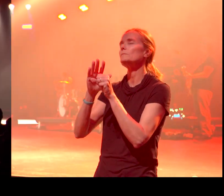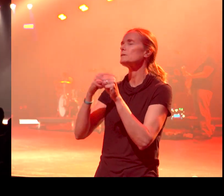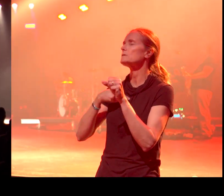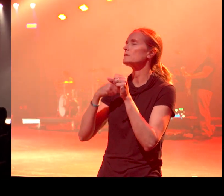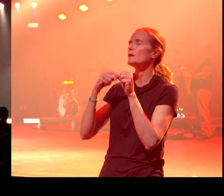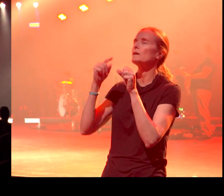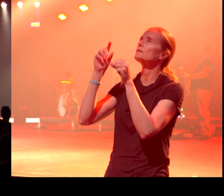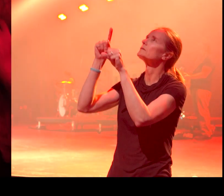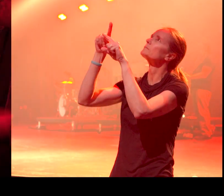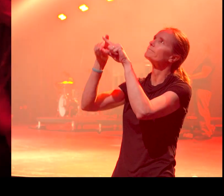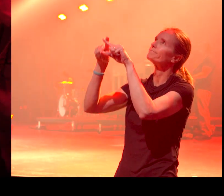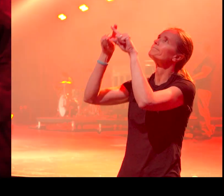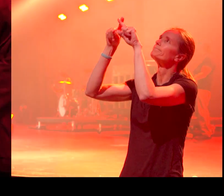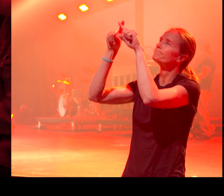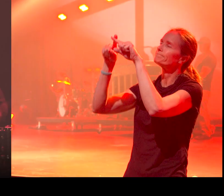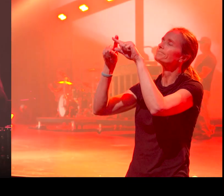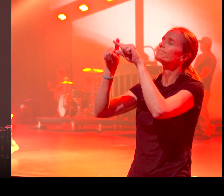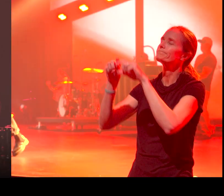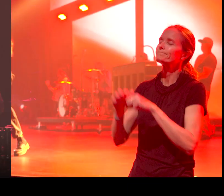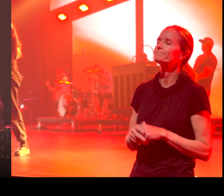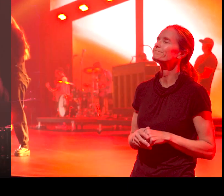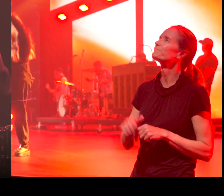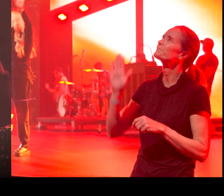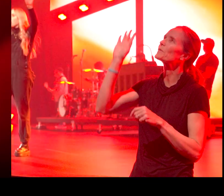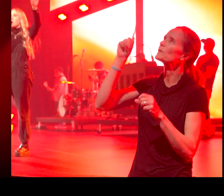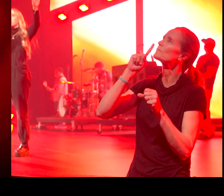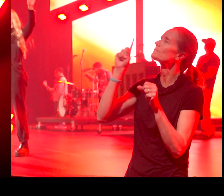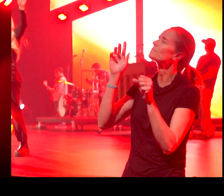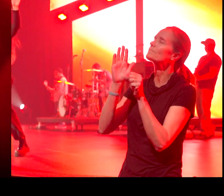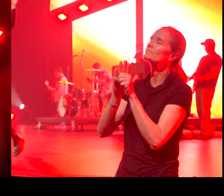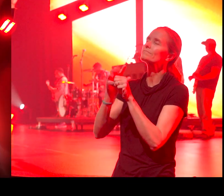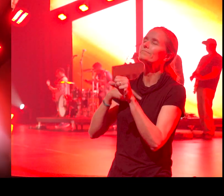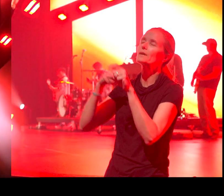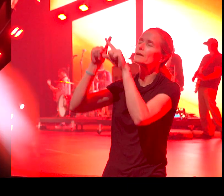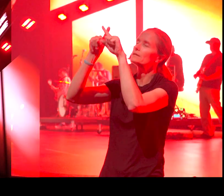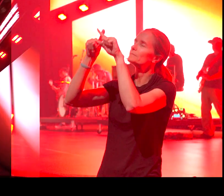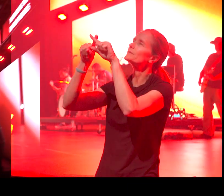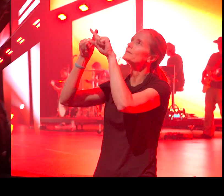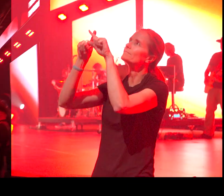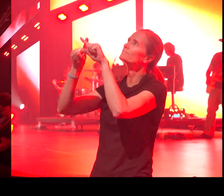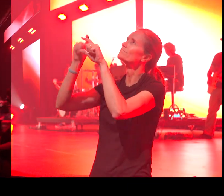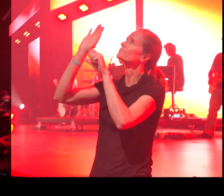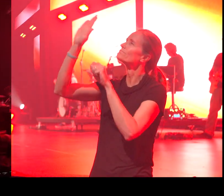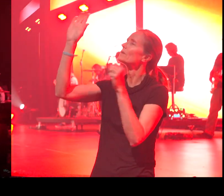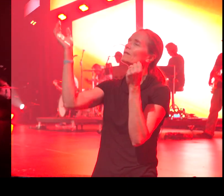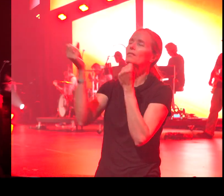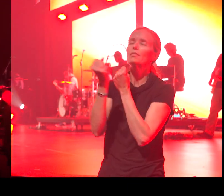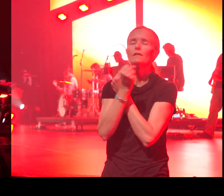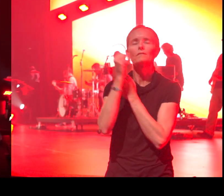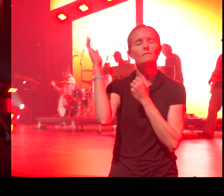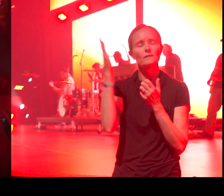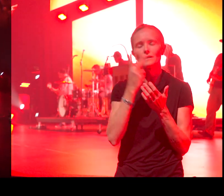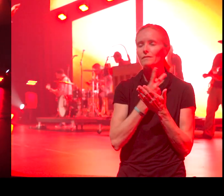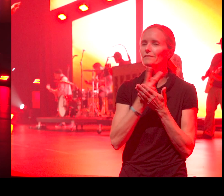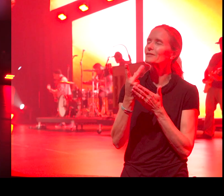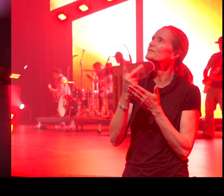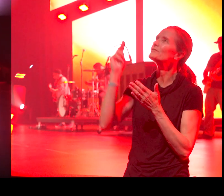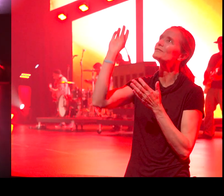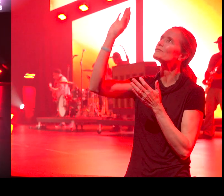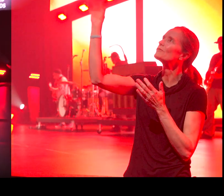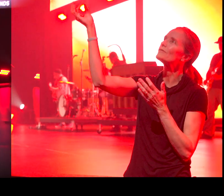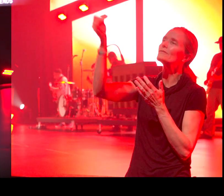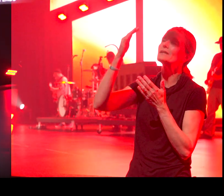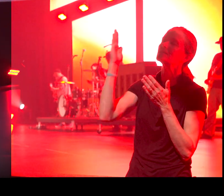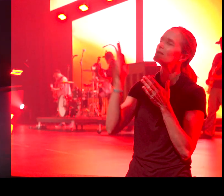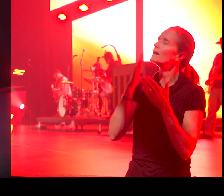standing tall on your promises. Sing, I'm standing tall on your promises. Your